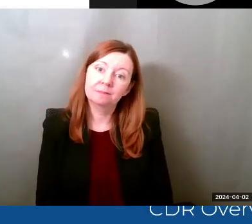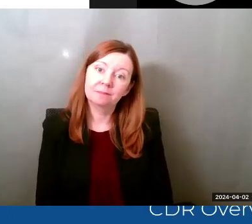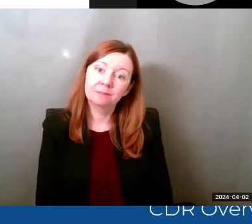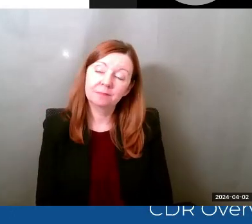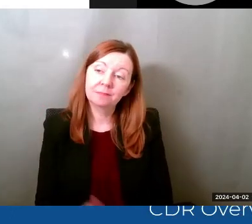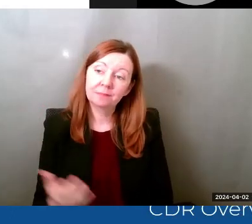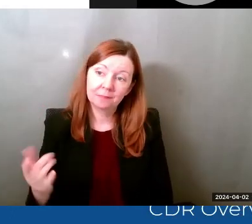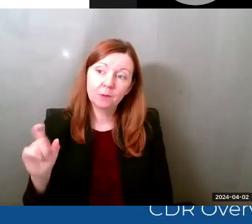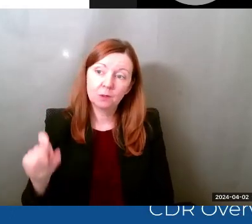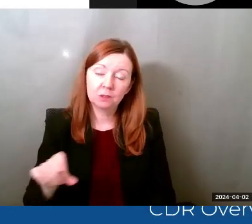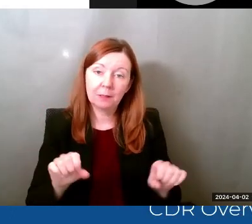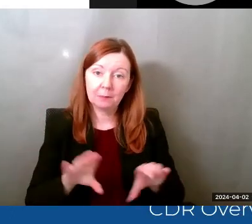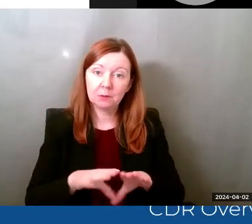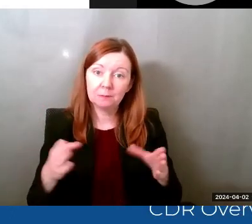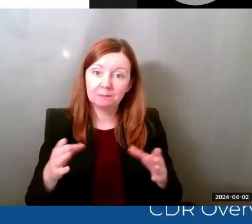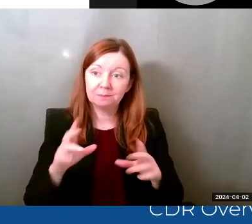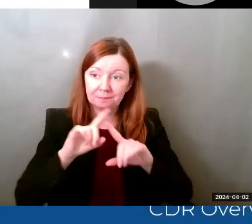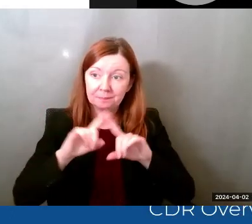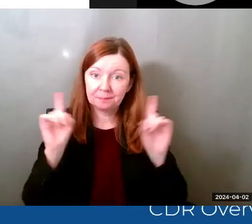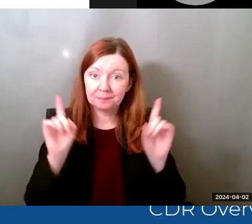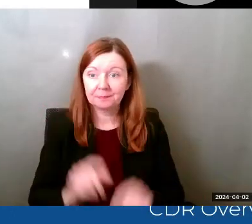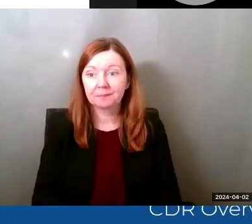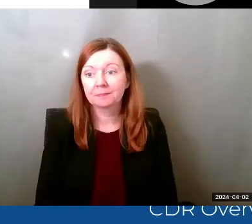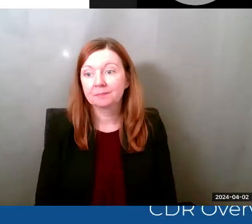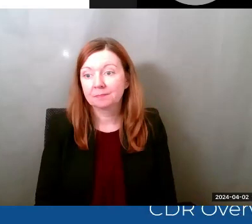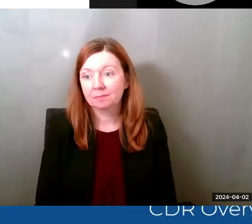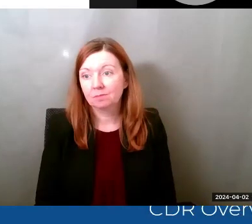Carol, you should be able to unmute.